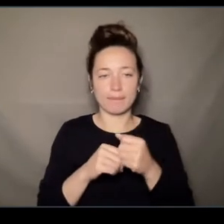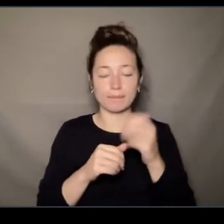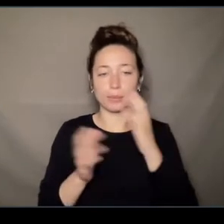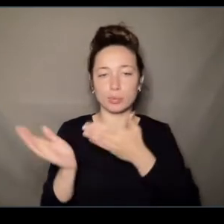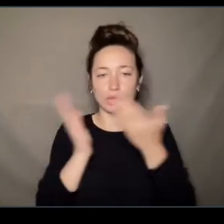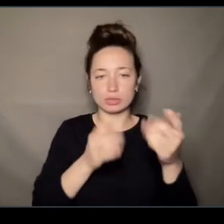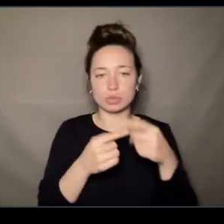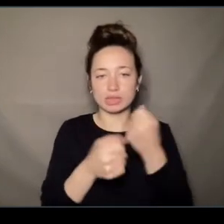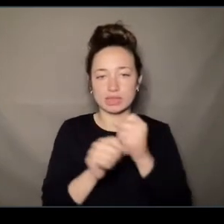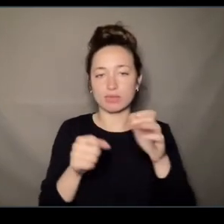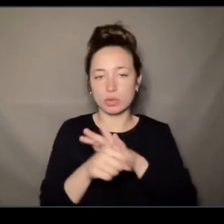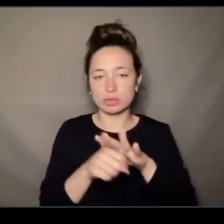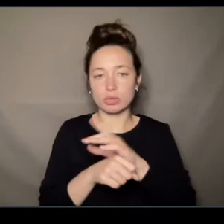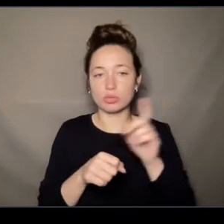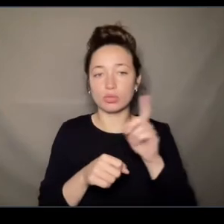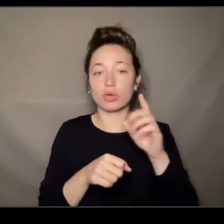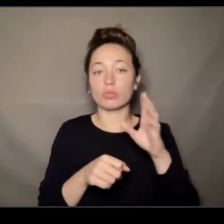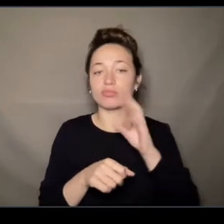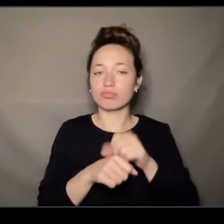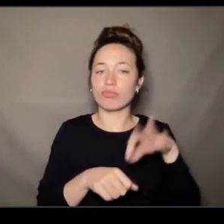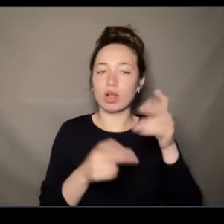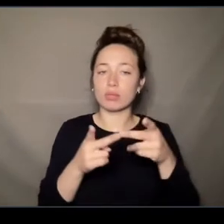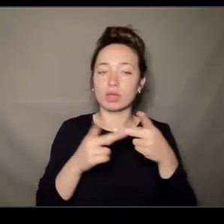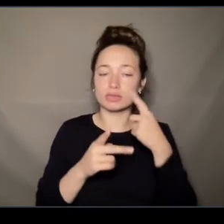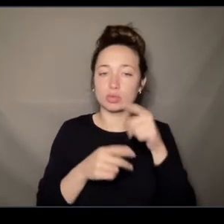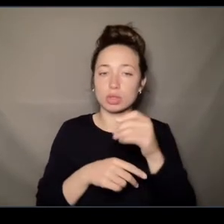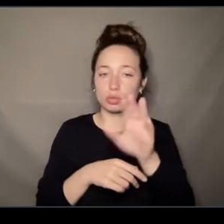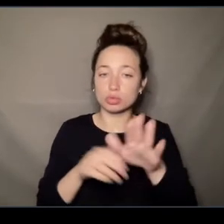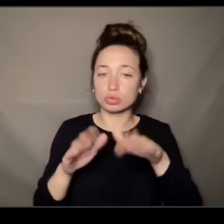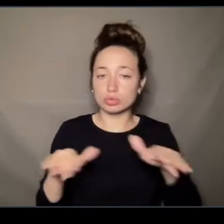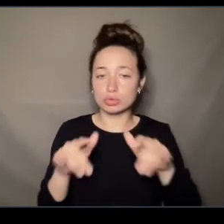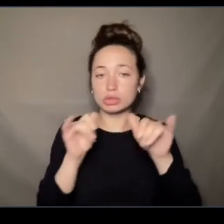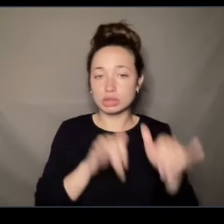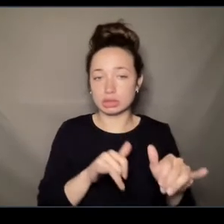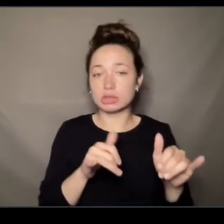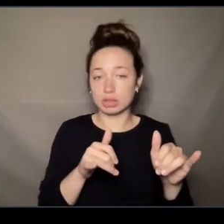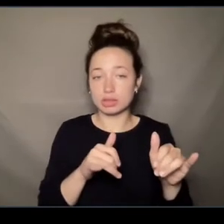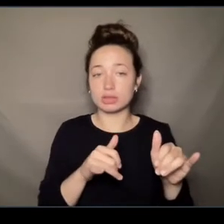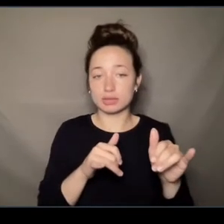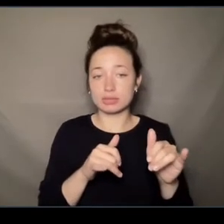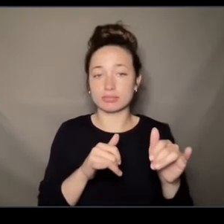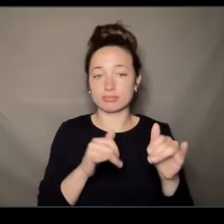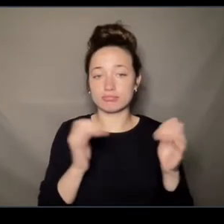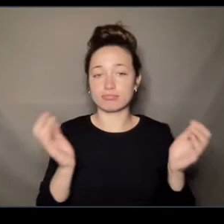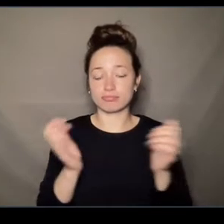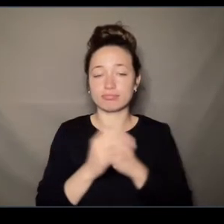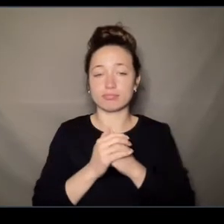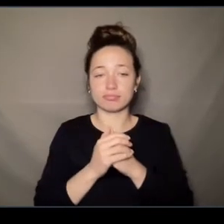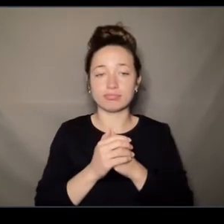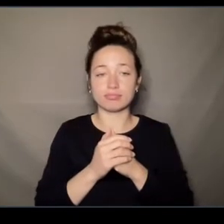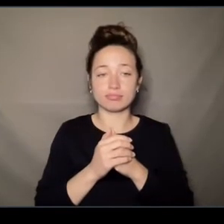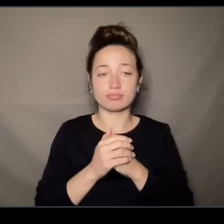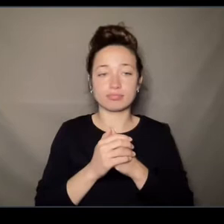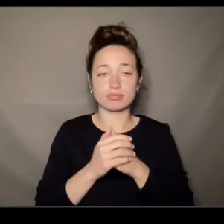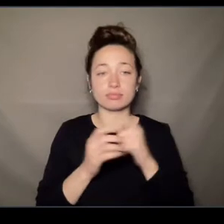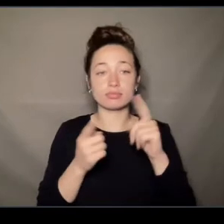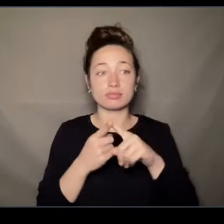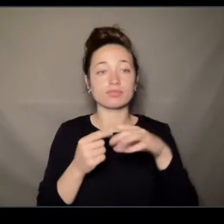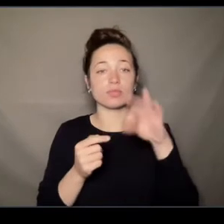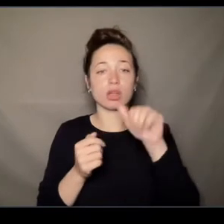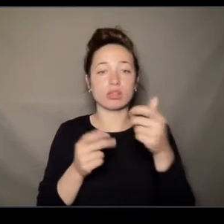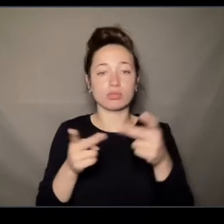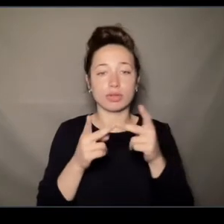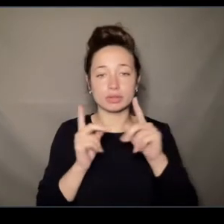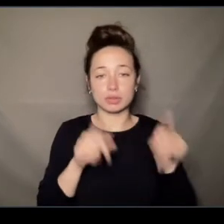will bring you to a safe location where they will find a place for you and your children to stay until you can